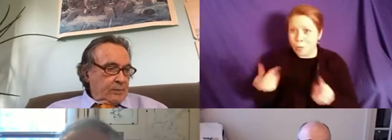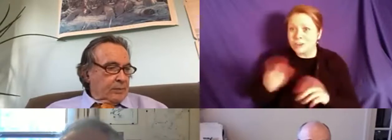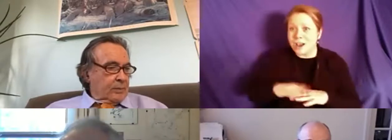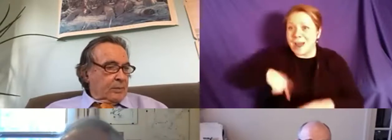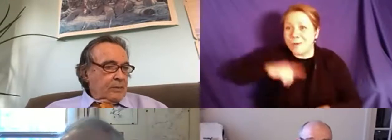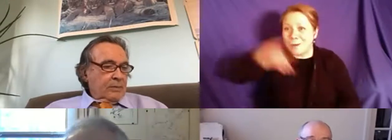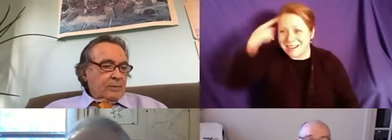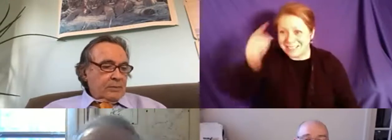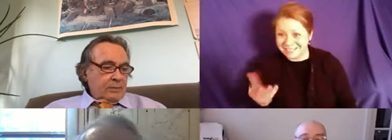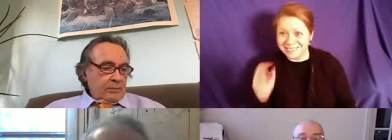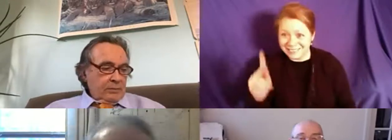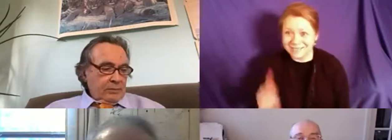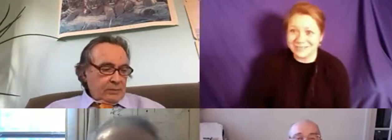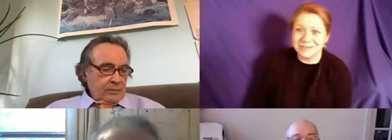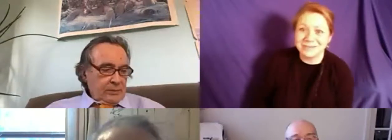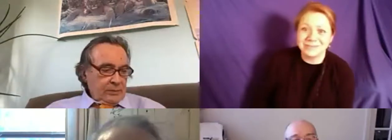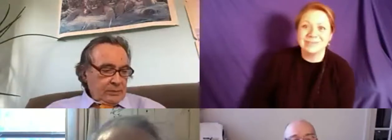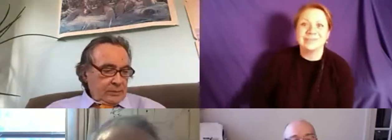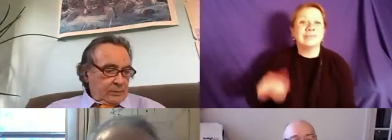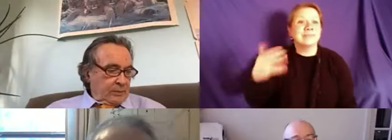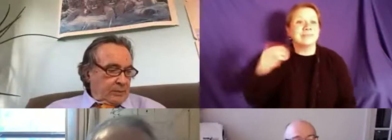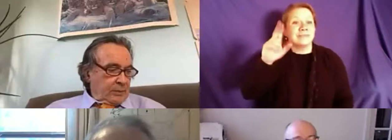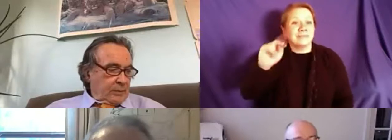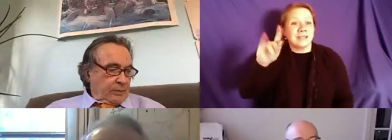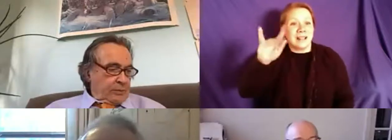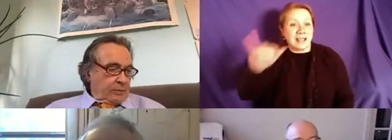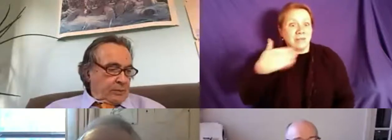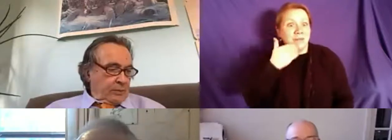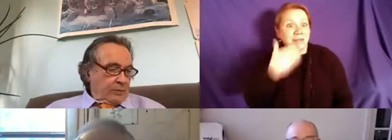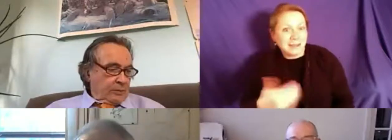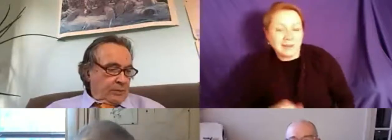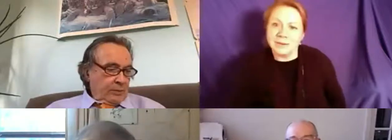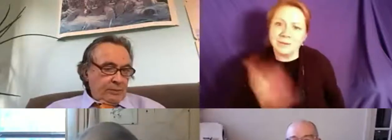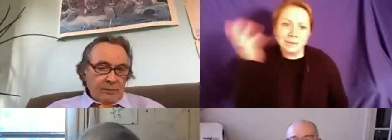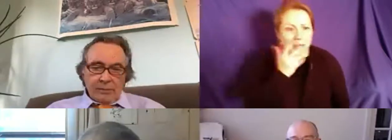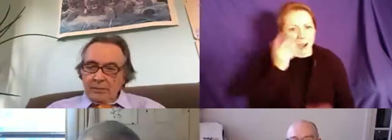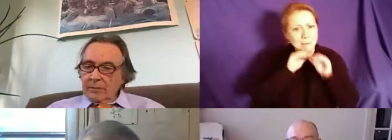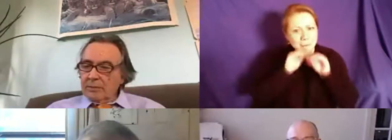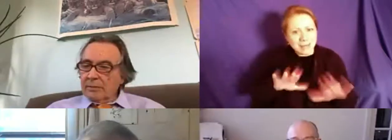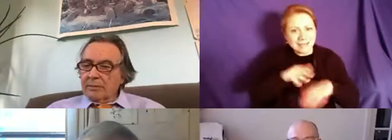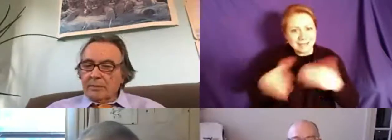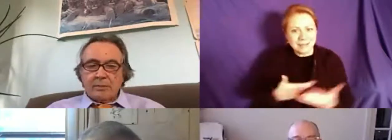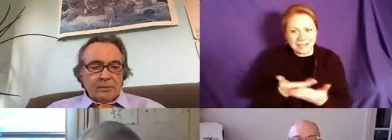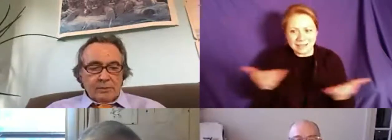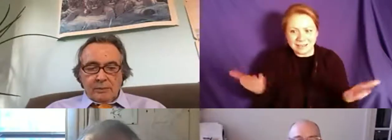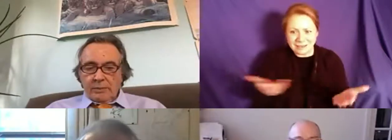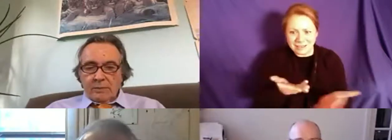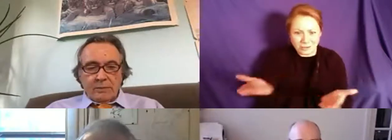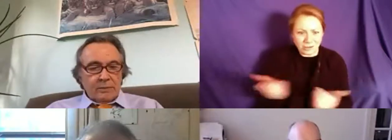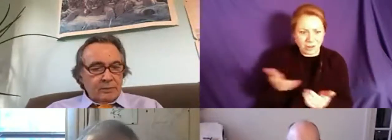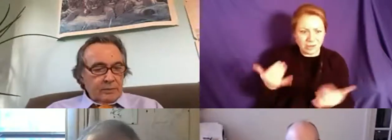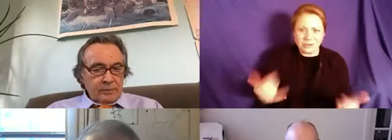minds. Well, thank you. And what a blessing to be with all of you today. And thank you for your